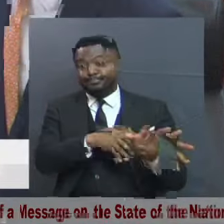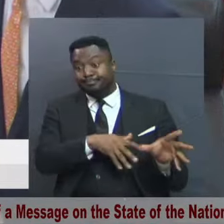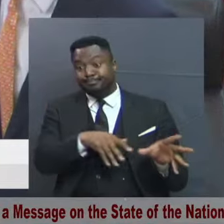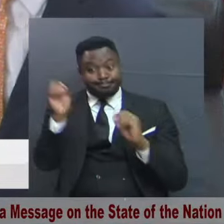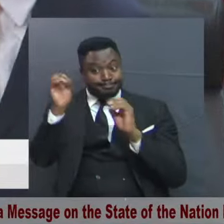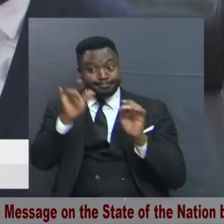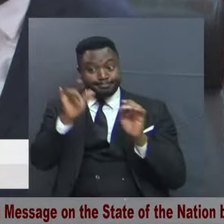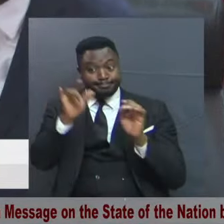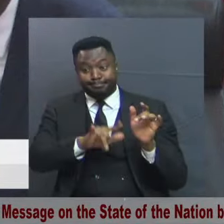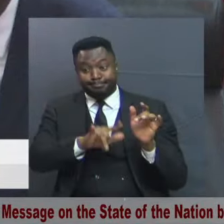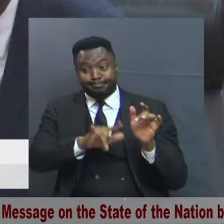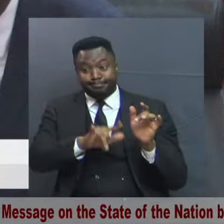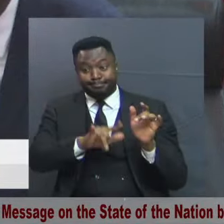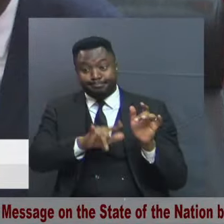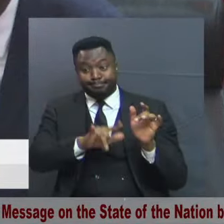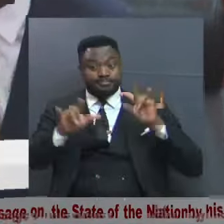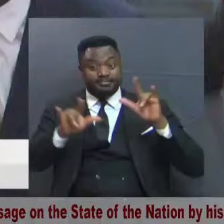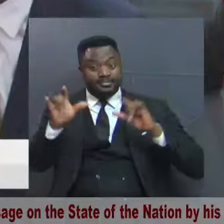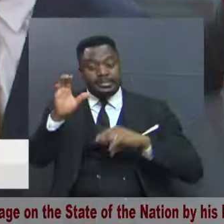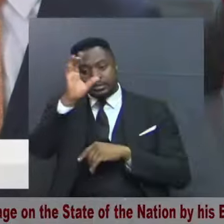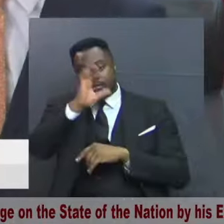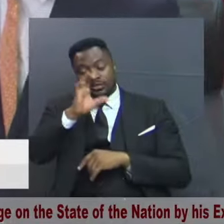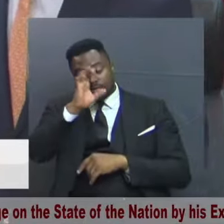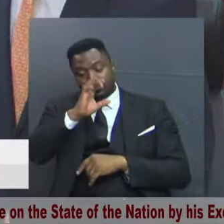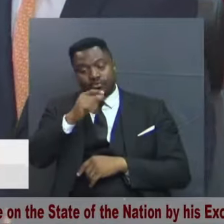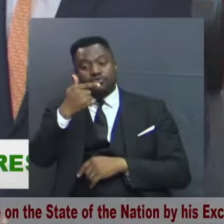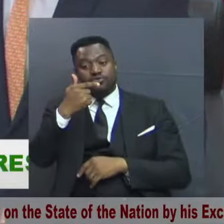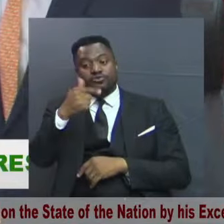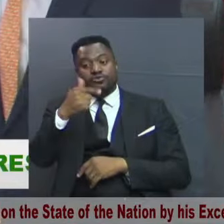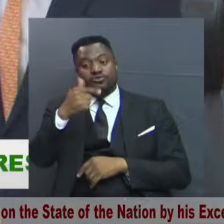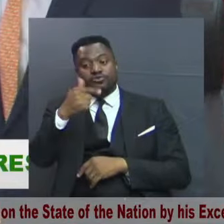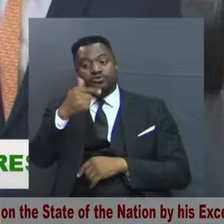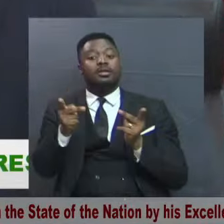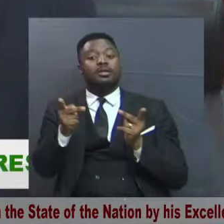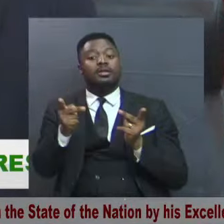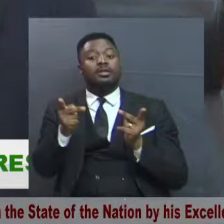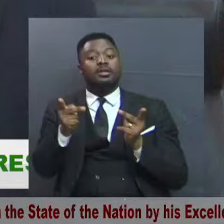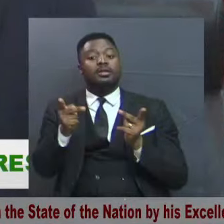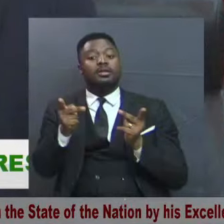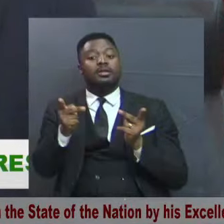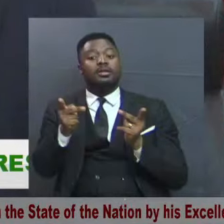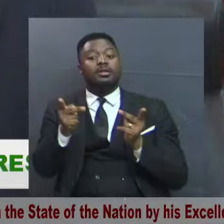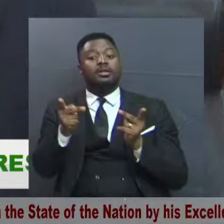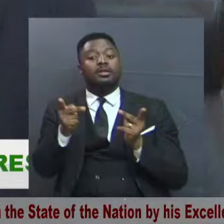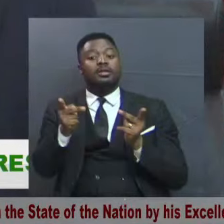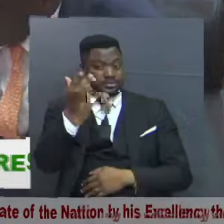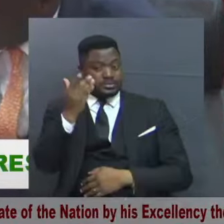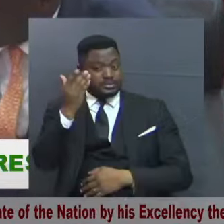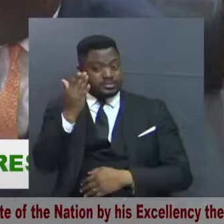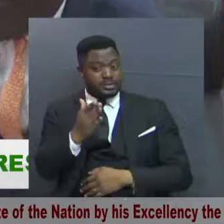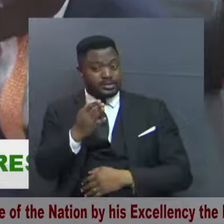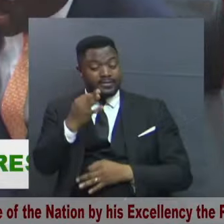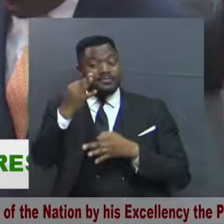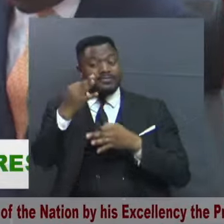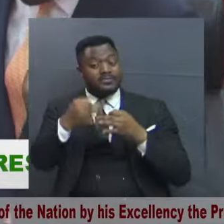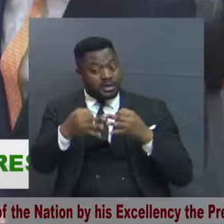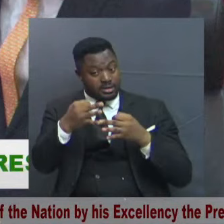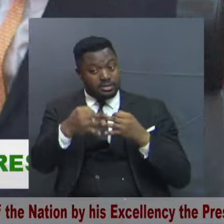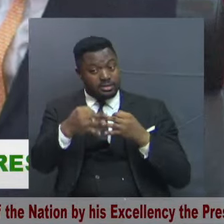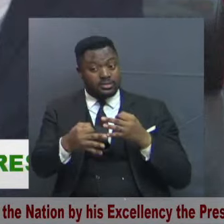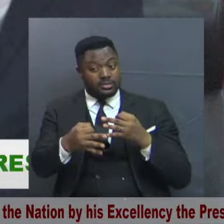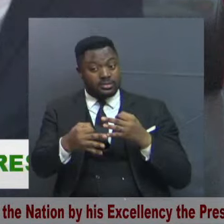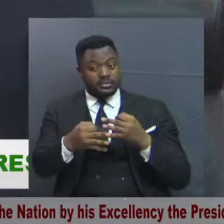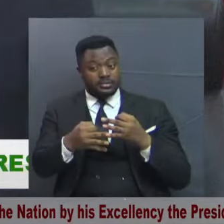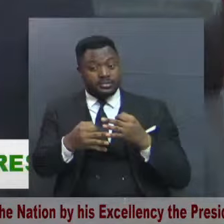droves in droves in for greener pastures Mr Speaker finally Mr